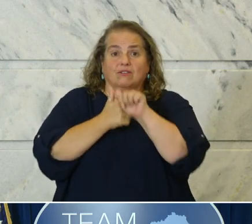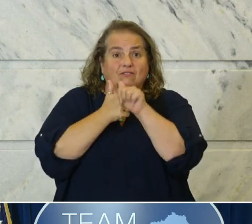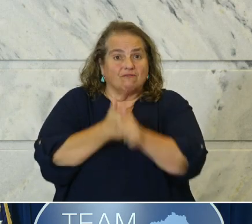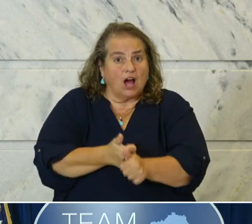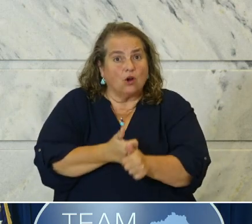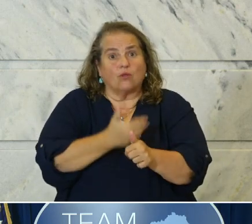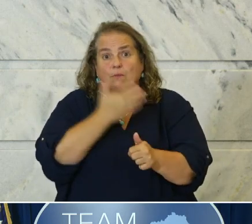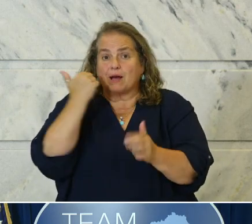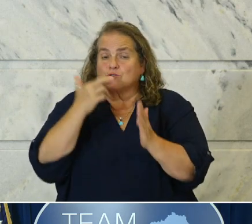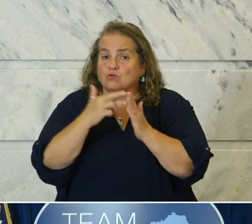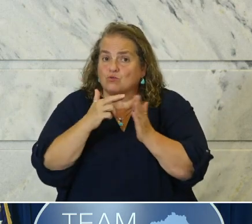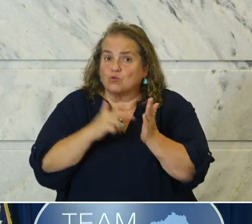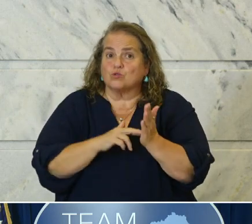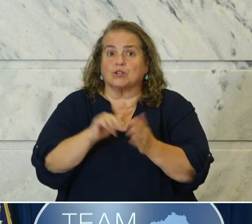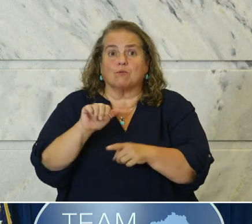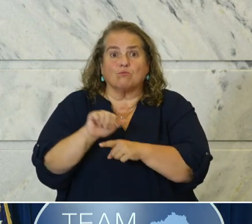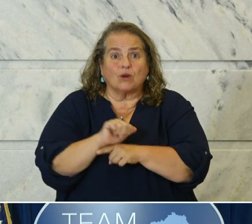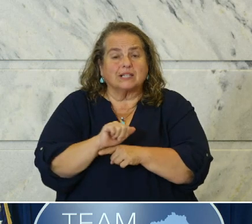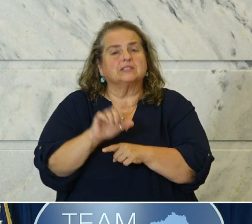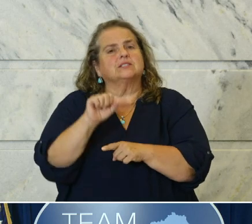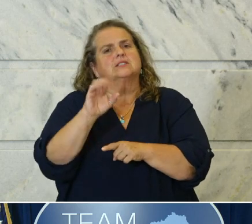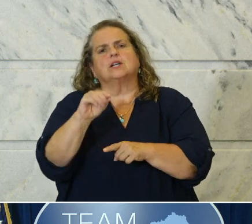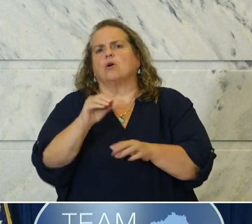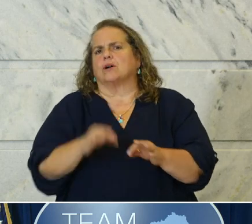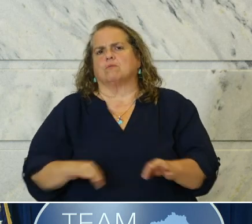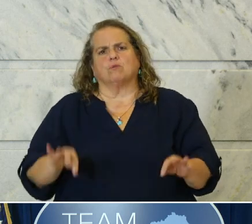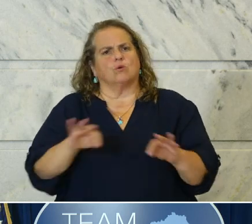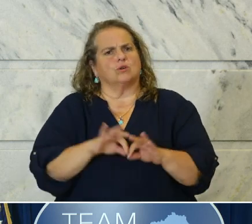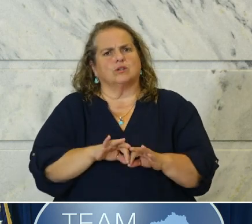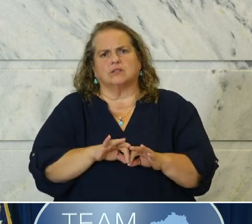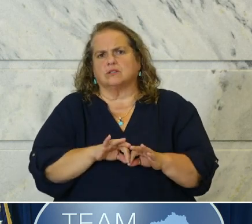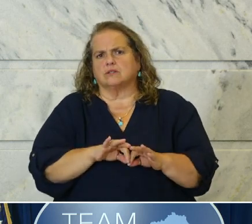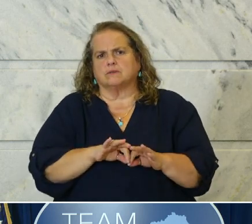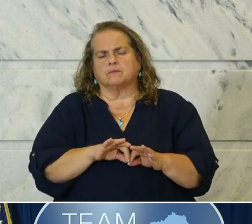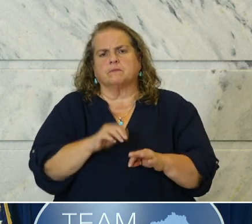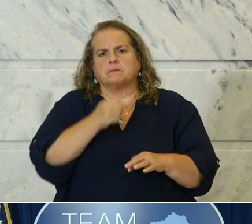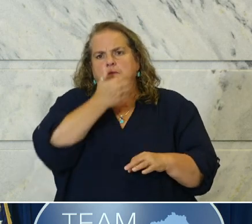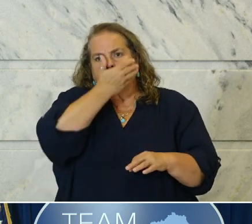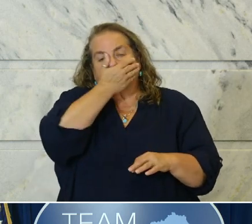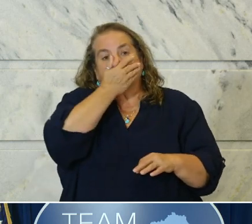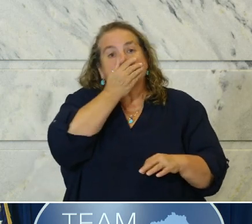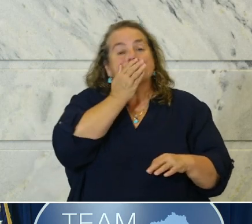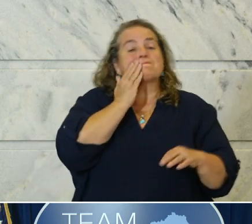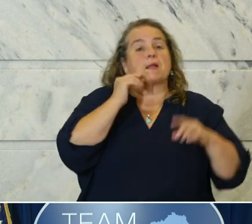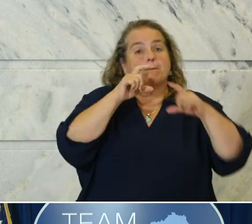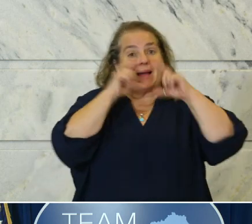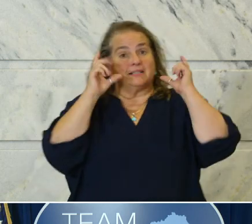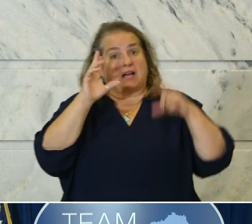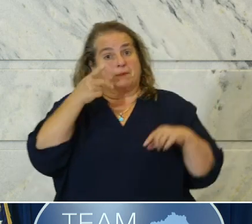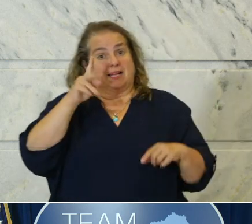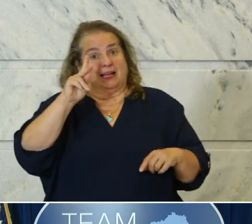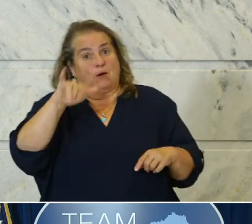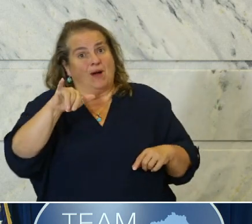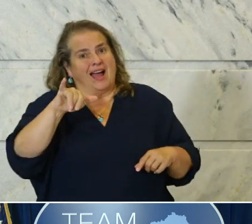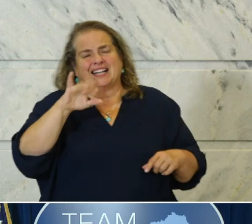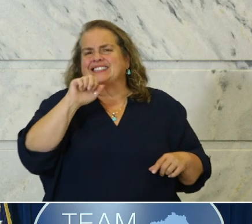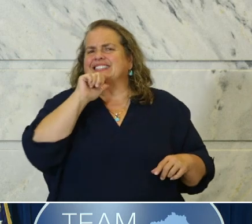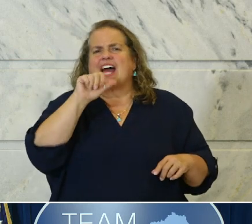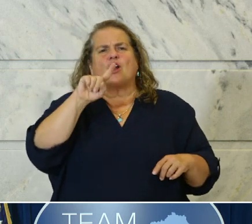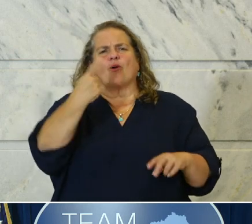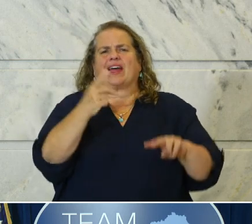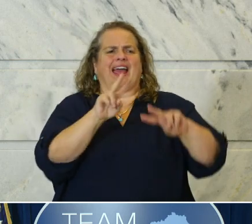very best rules and practices is so important. And Mask Up KY is more than a hashtag or a